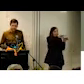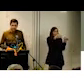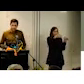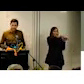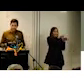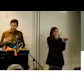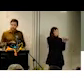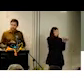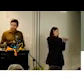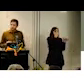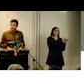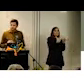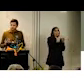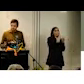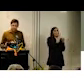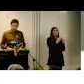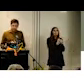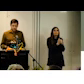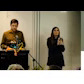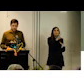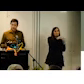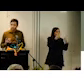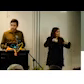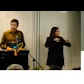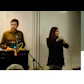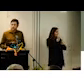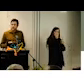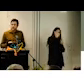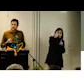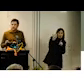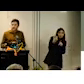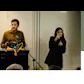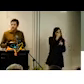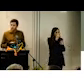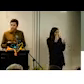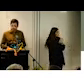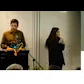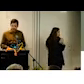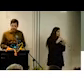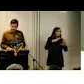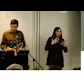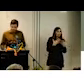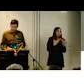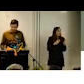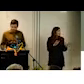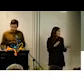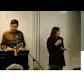area. And it's more involved in sort of us understanding concepts and being able to adapt and generalize